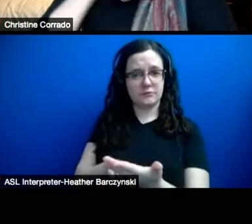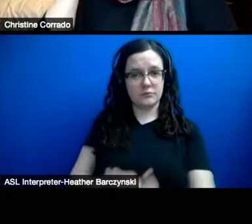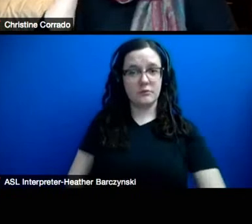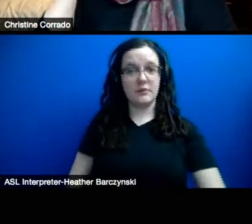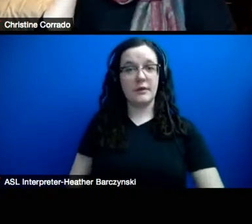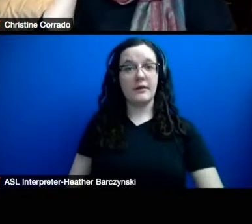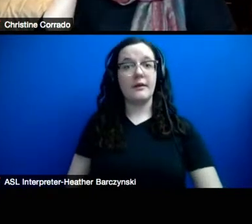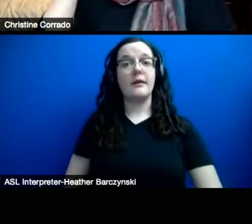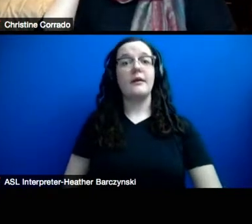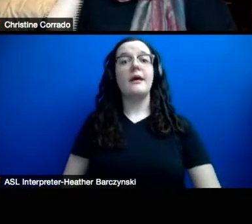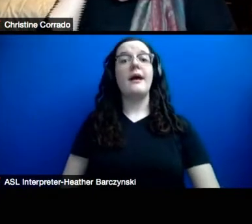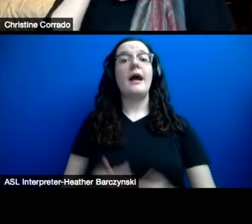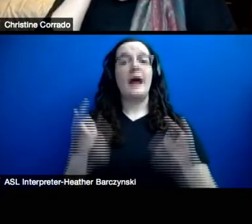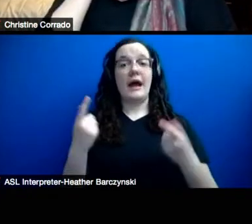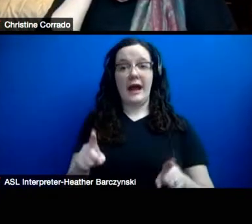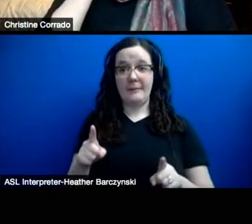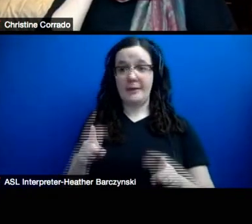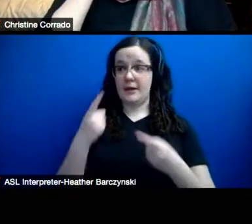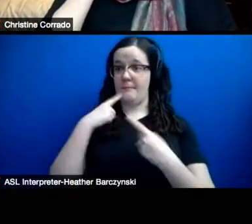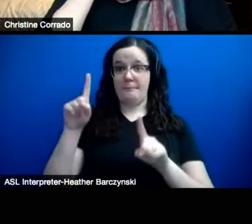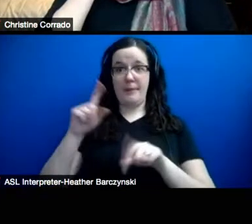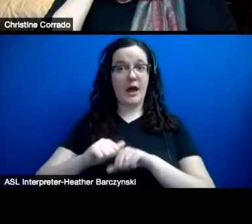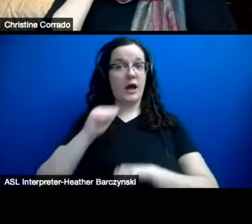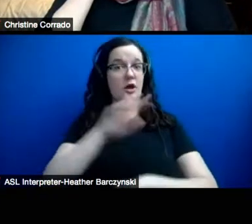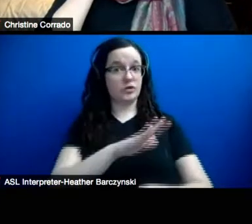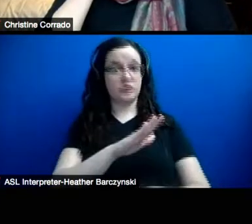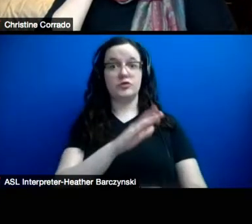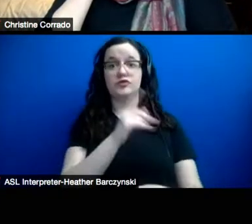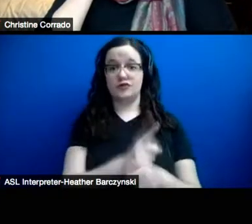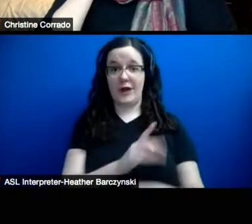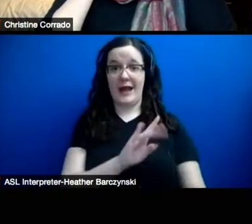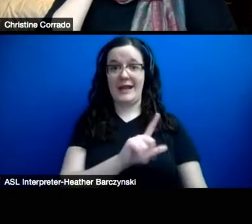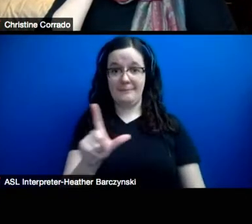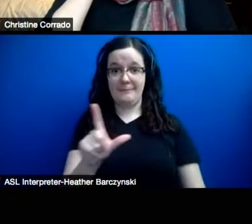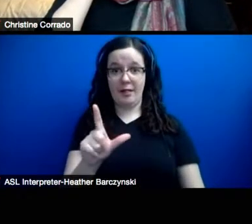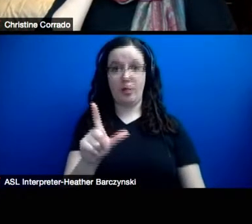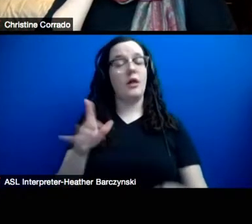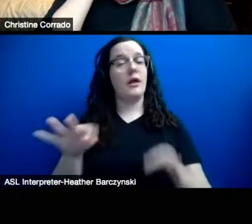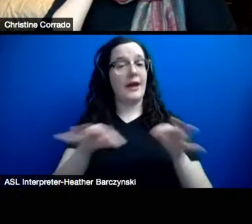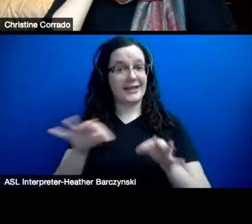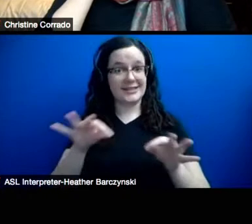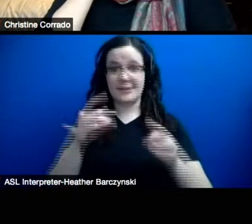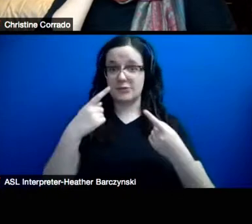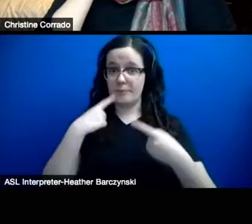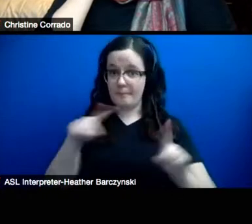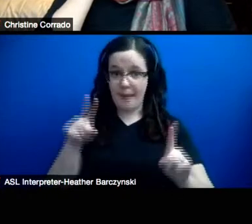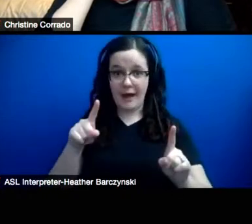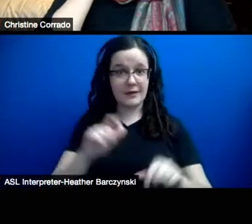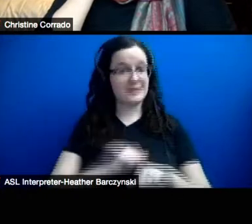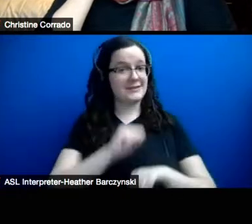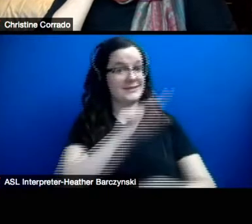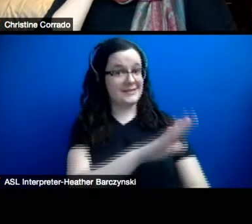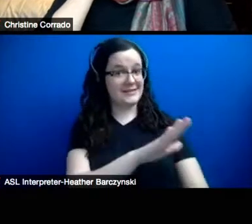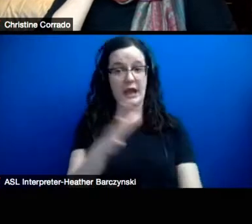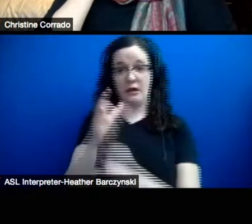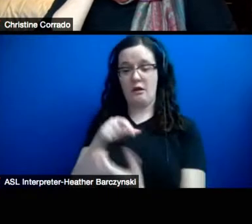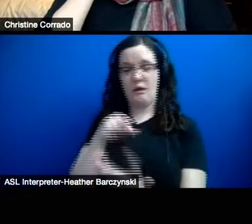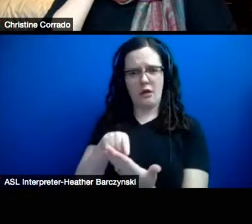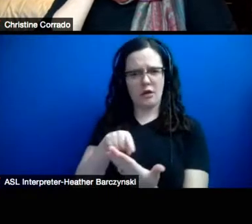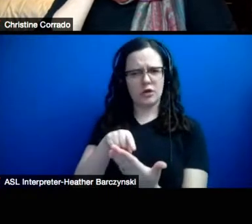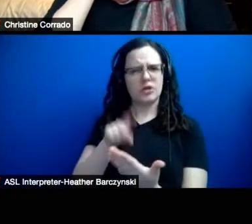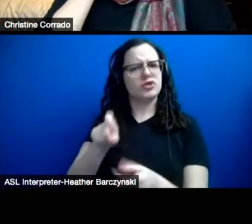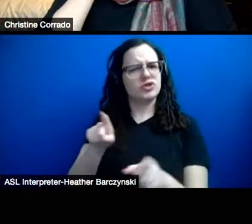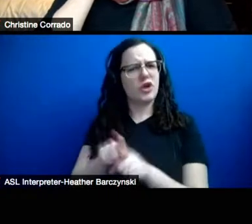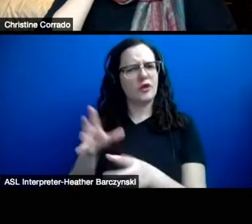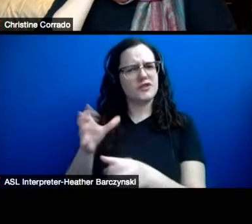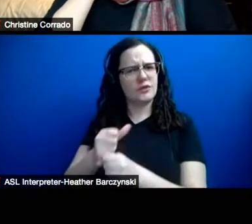after receiving an accurate accounting and explanation, finally, should receive compensation from Source and/or